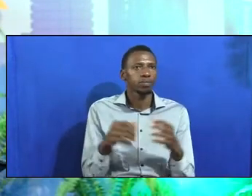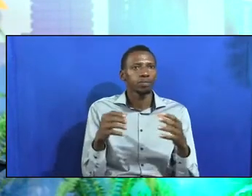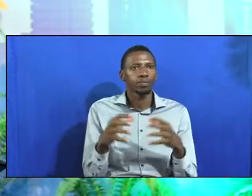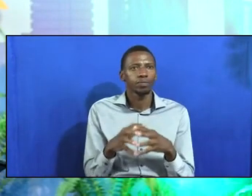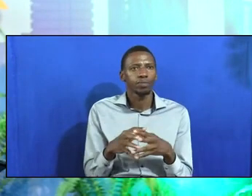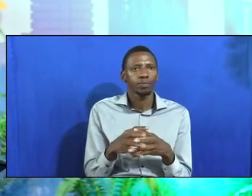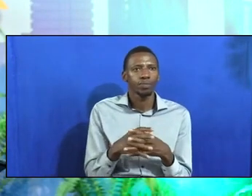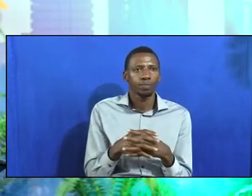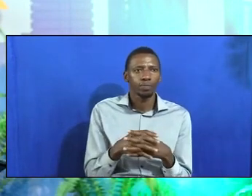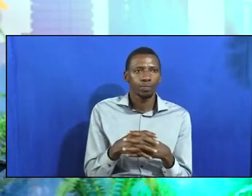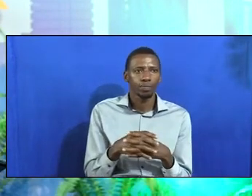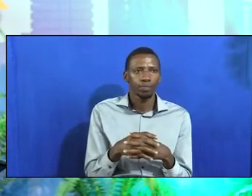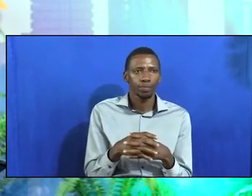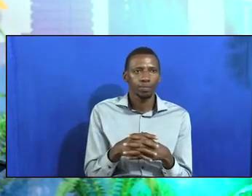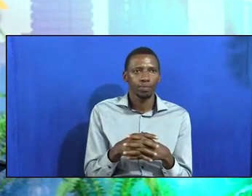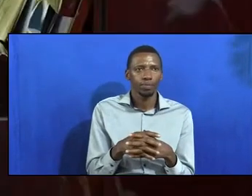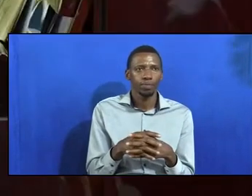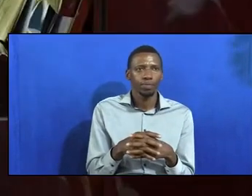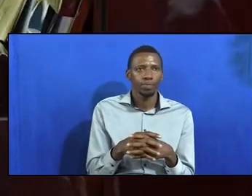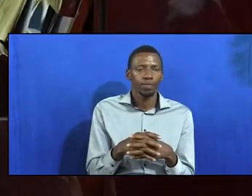Just come over.